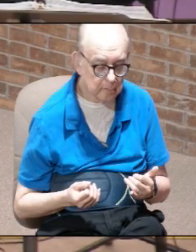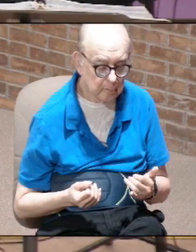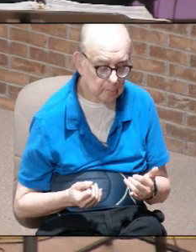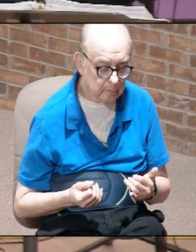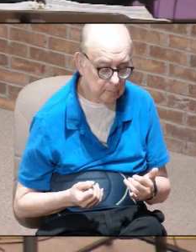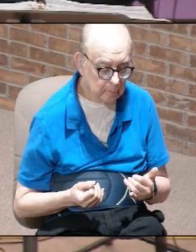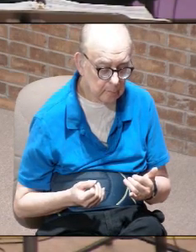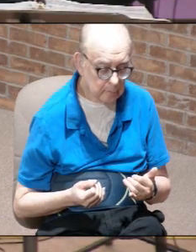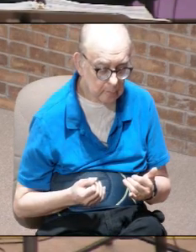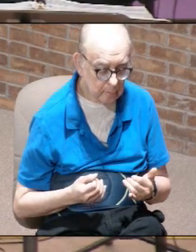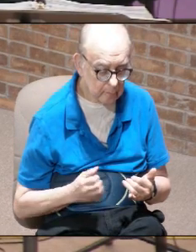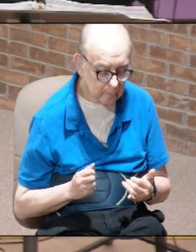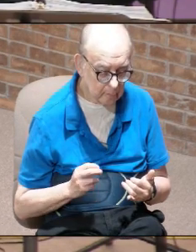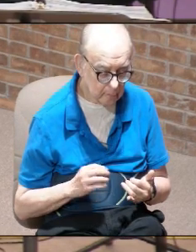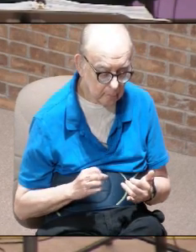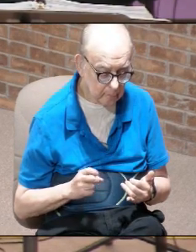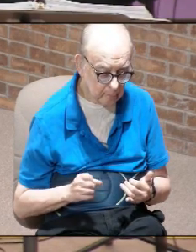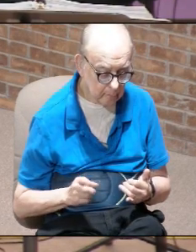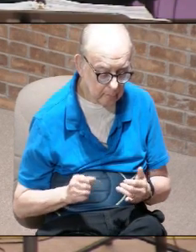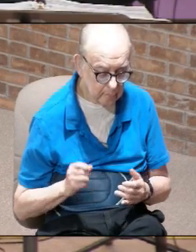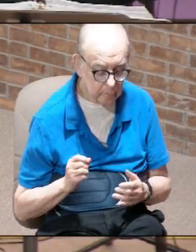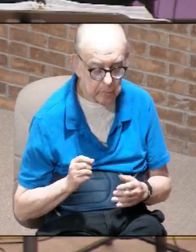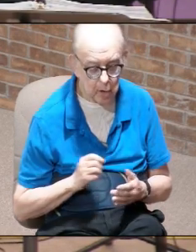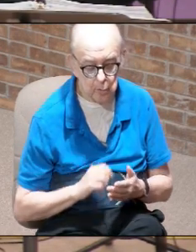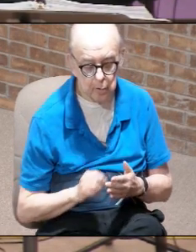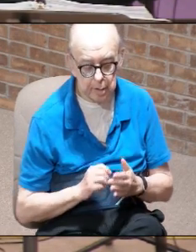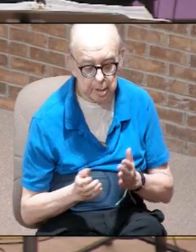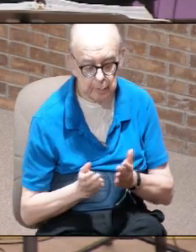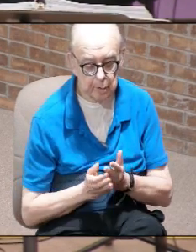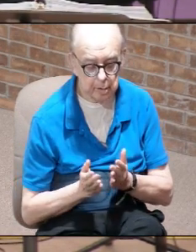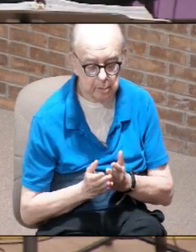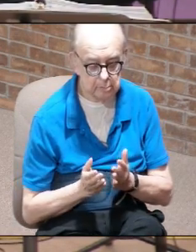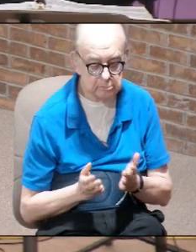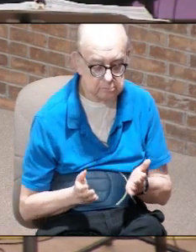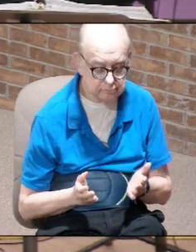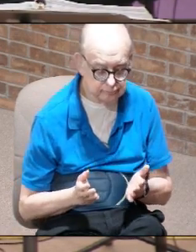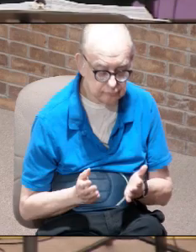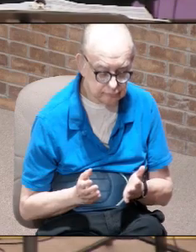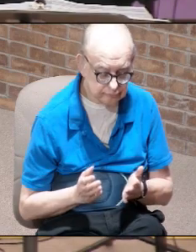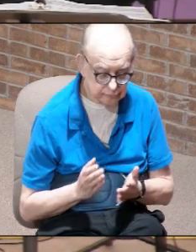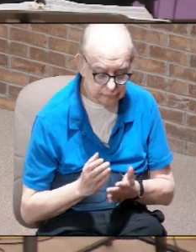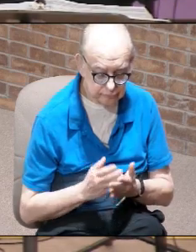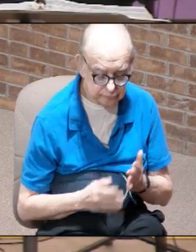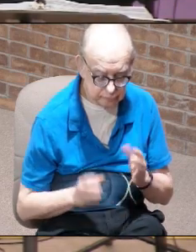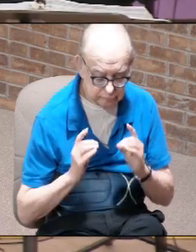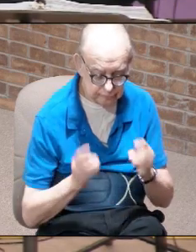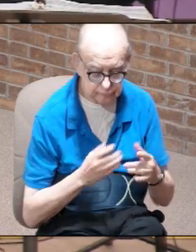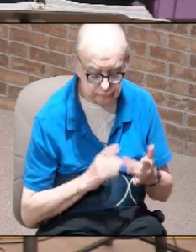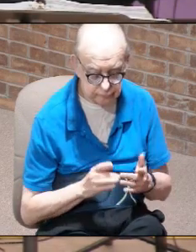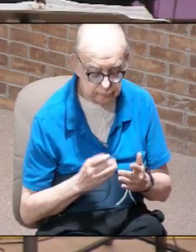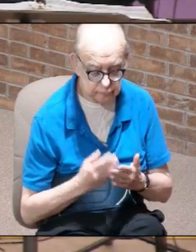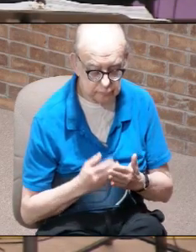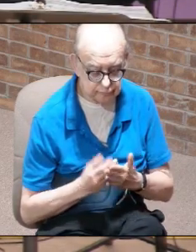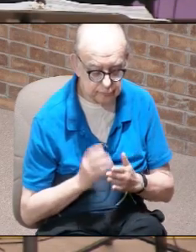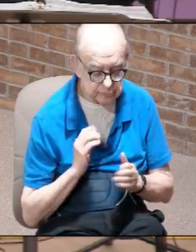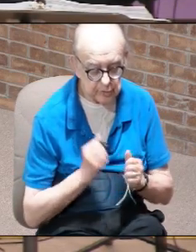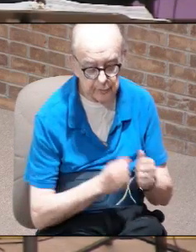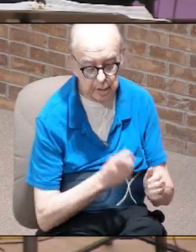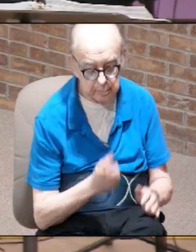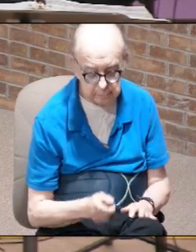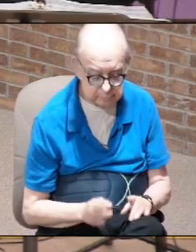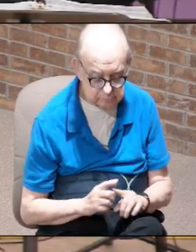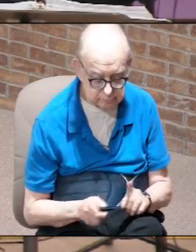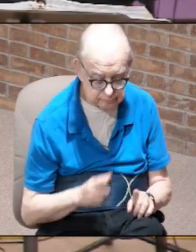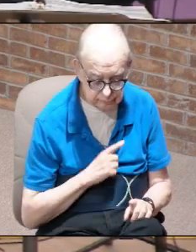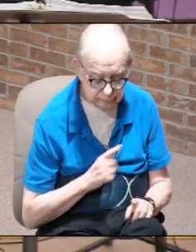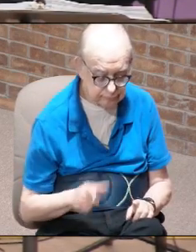Timothy Johnson wrote in a book called Stewardship, it says, some say dedicate the heart and the money will follow,